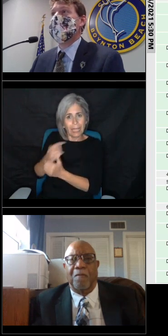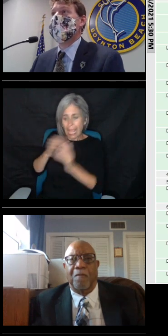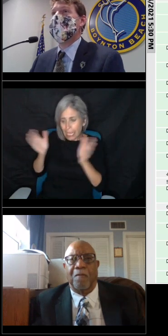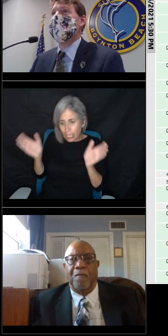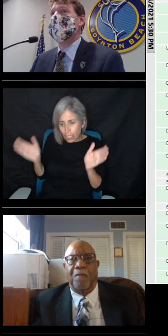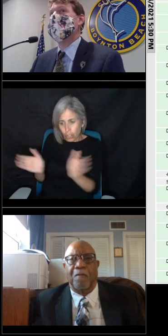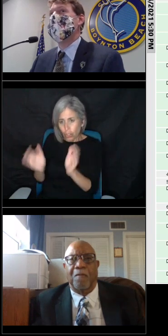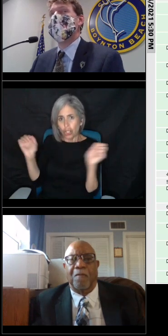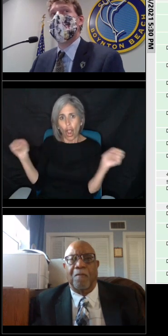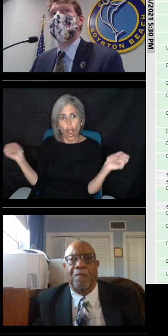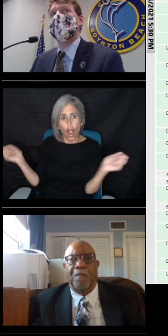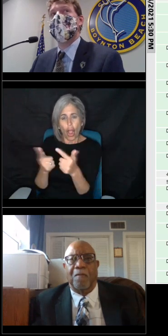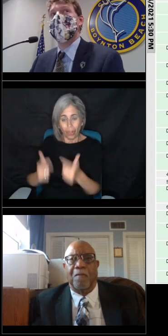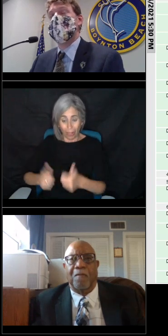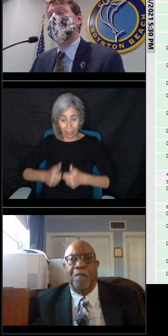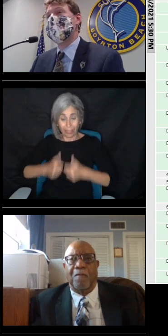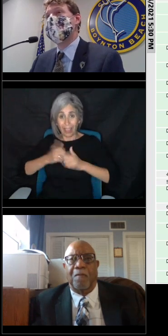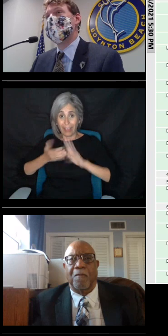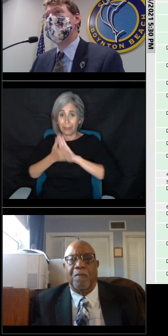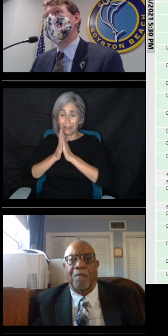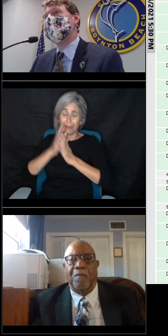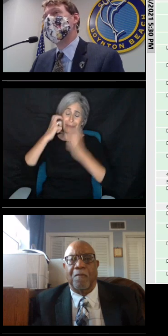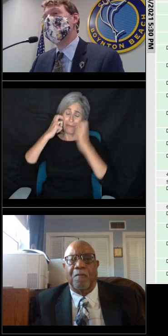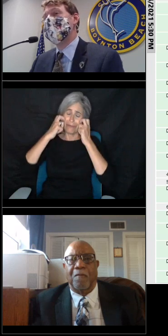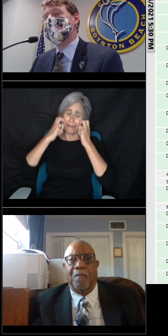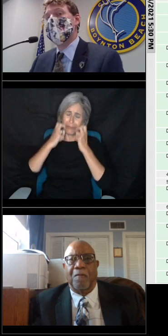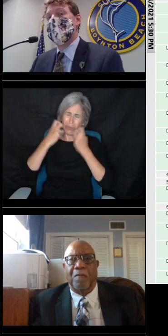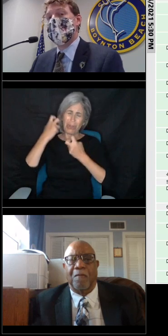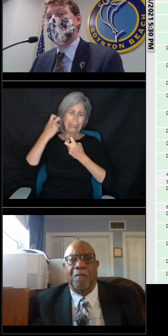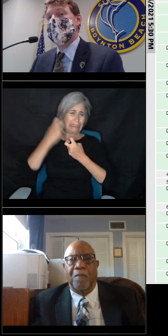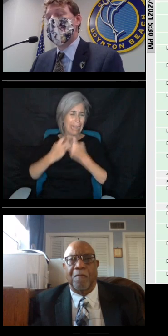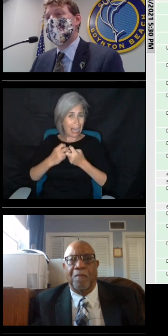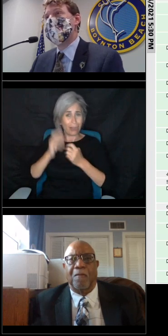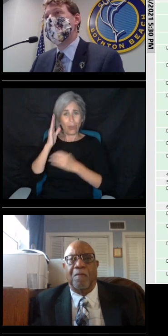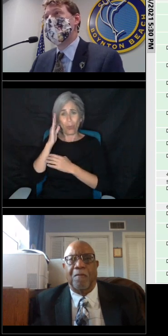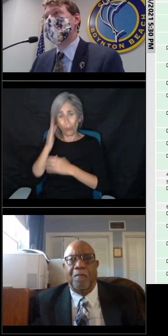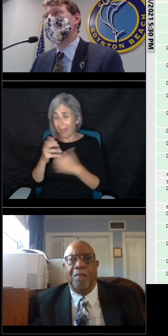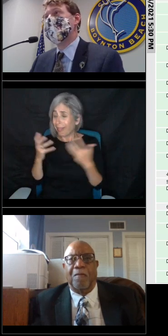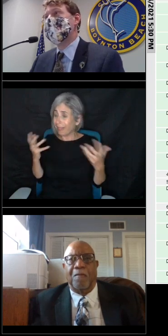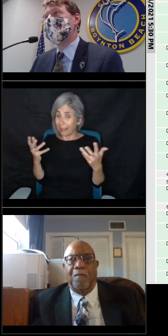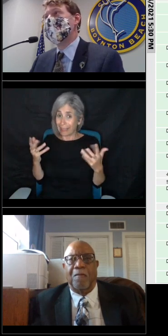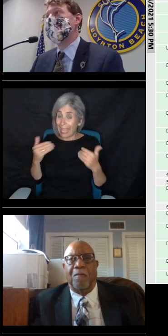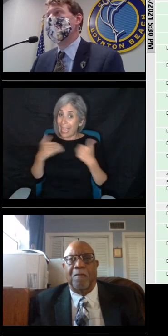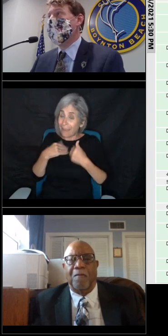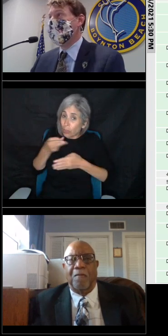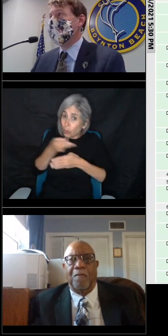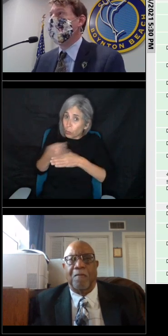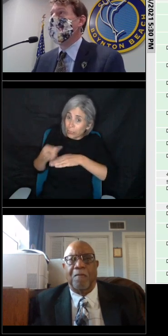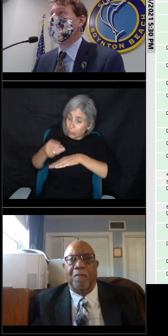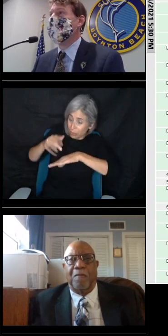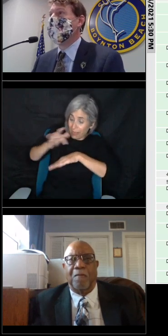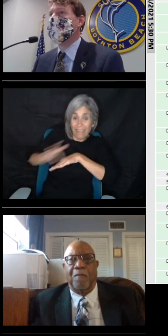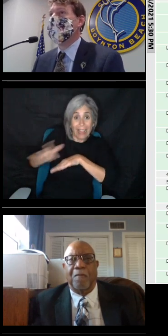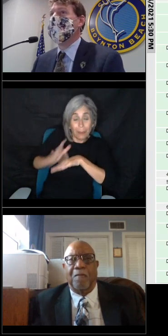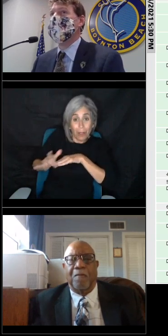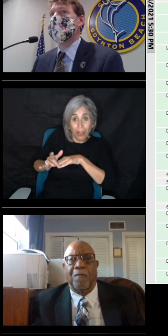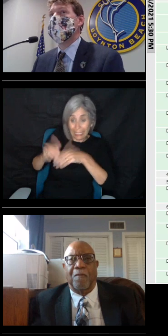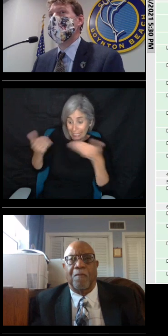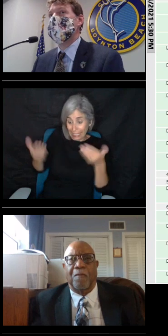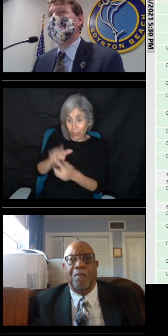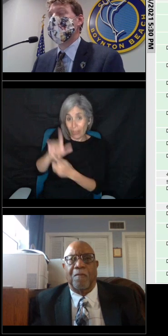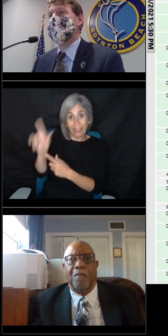to do, is that life will get tough. Things will be difficult. And having the resources available, like we have in our library